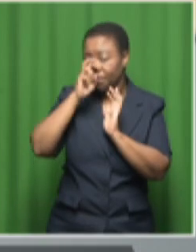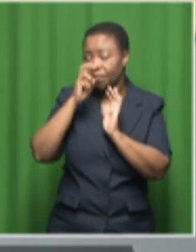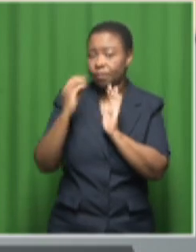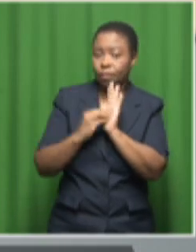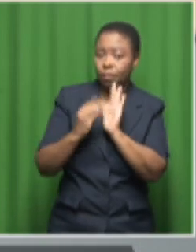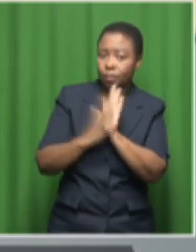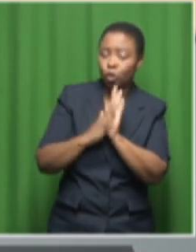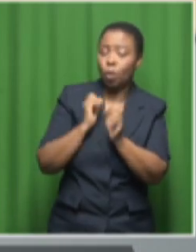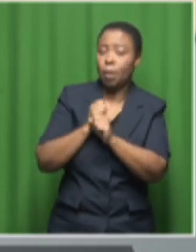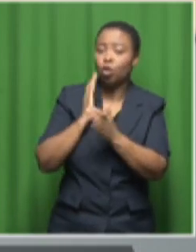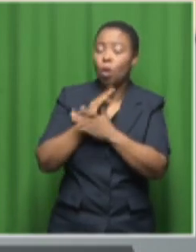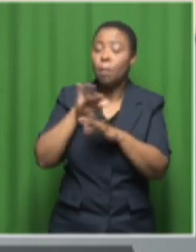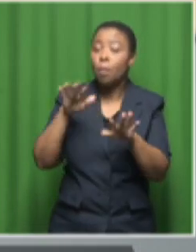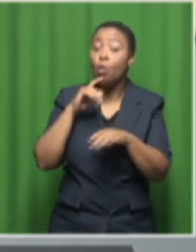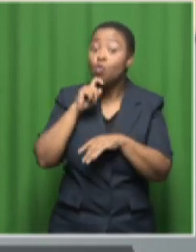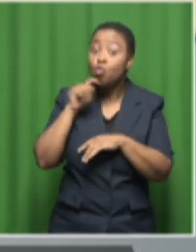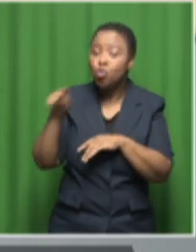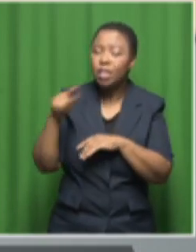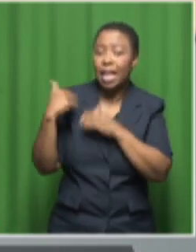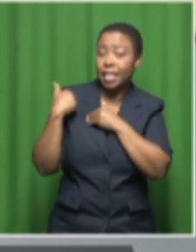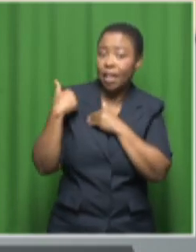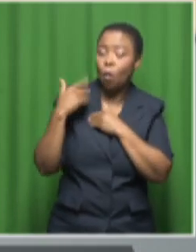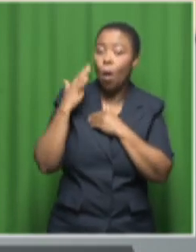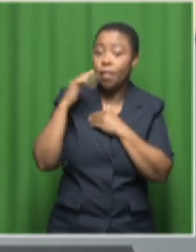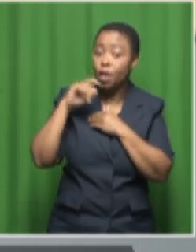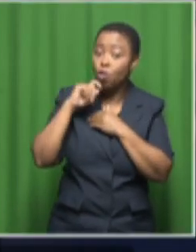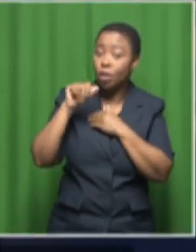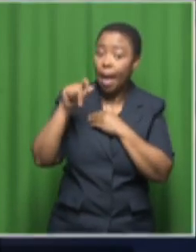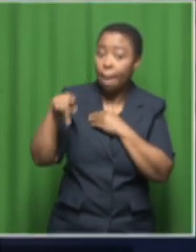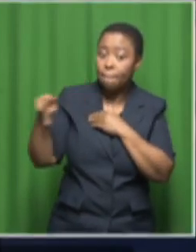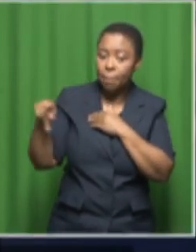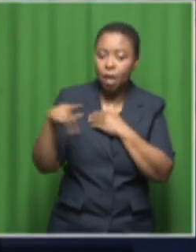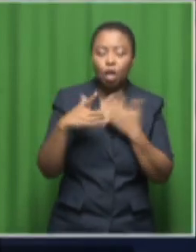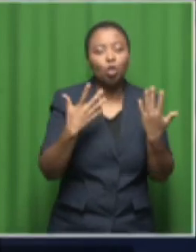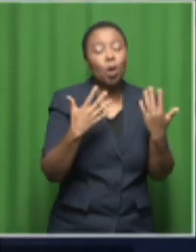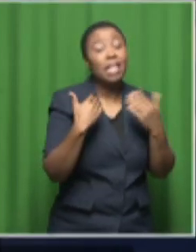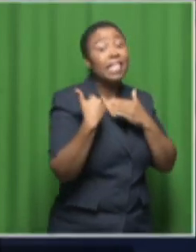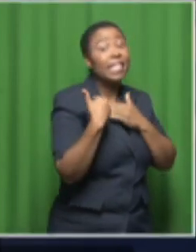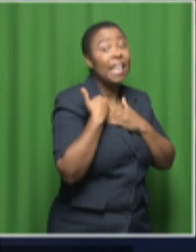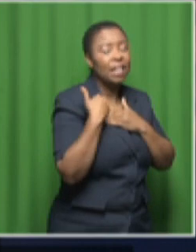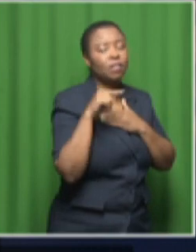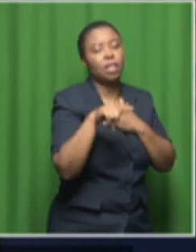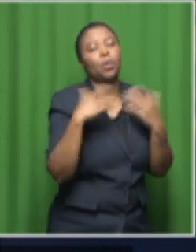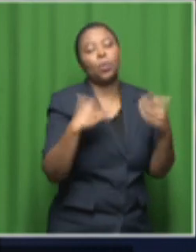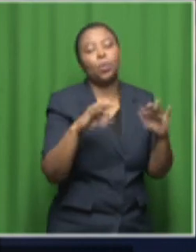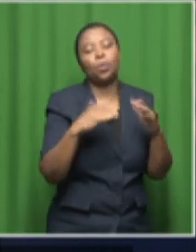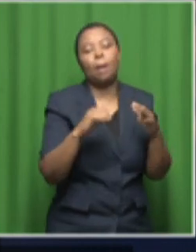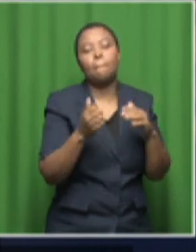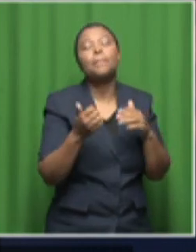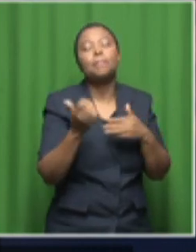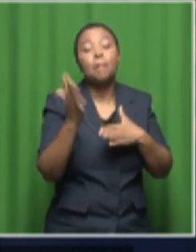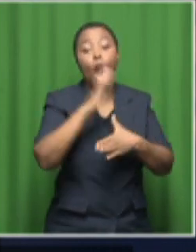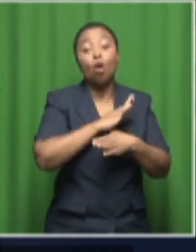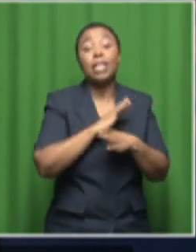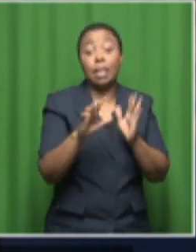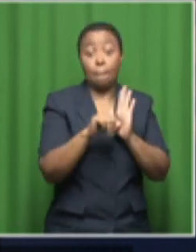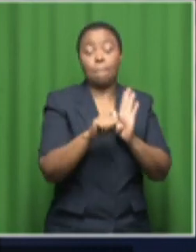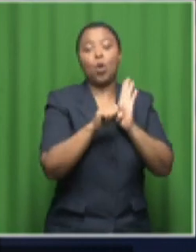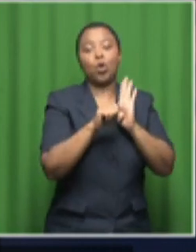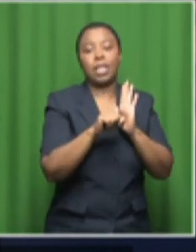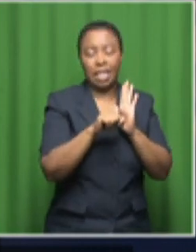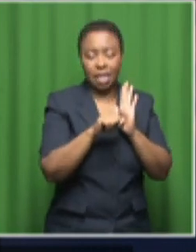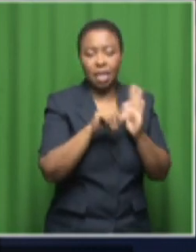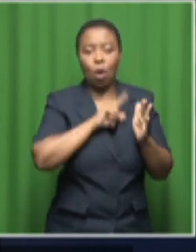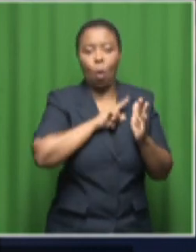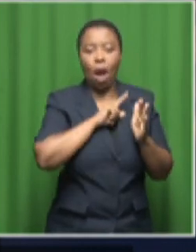users are safe whenever they use this app? Yeah, so safety is definitely a key priority for us. We obviously want